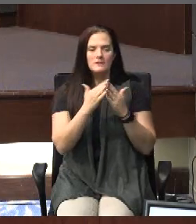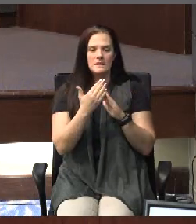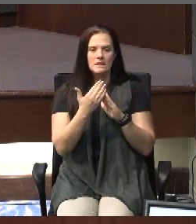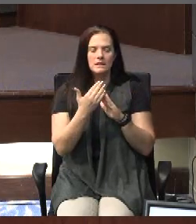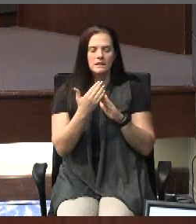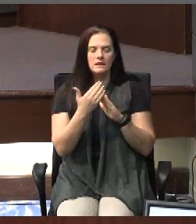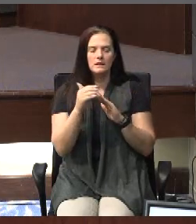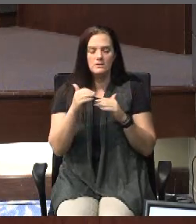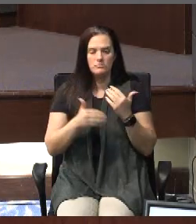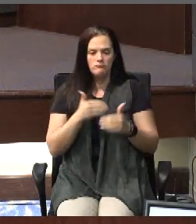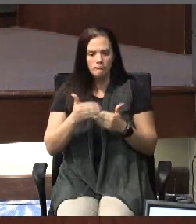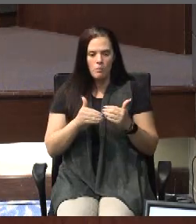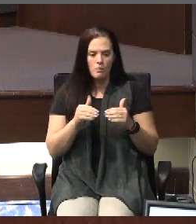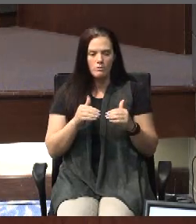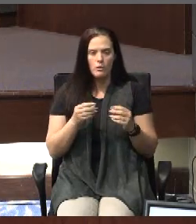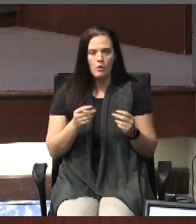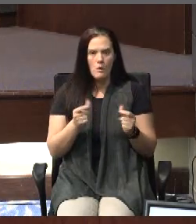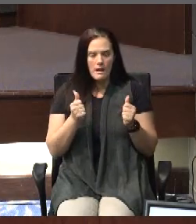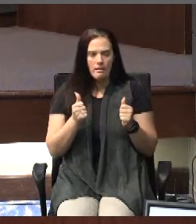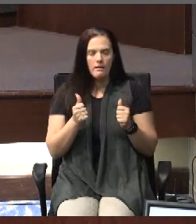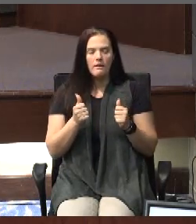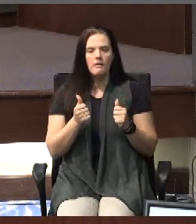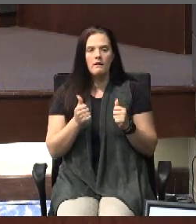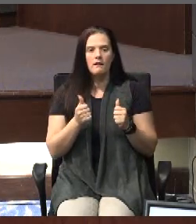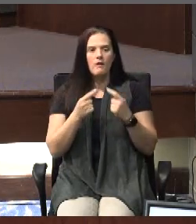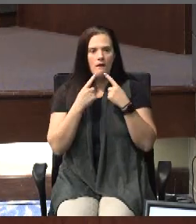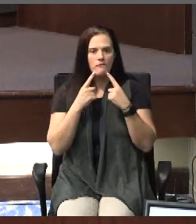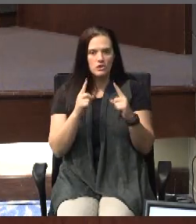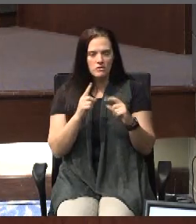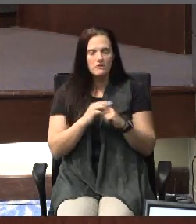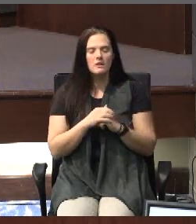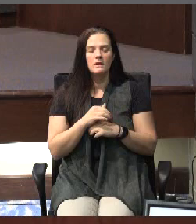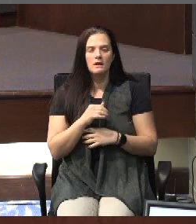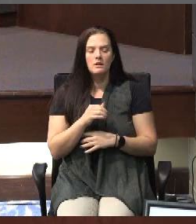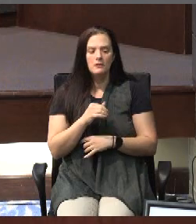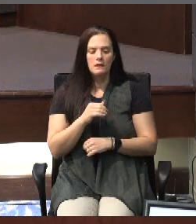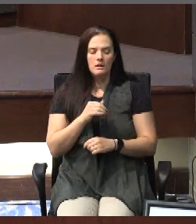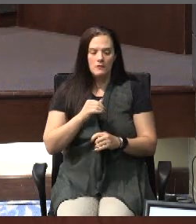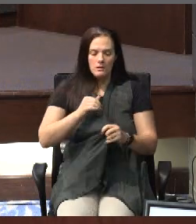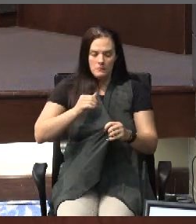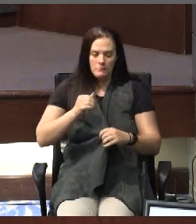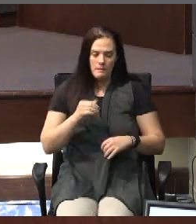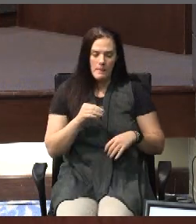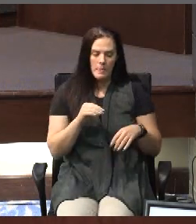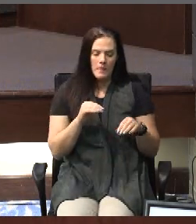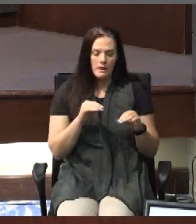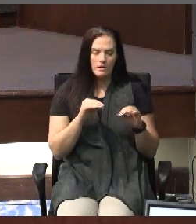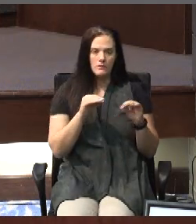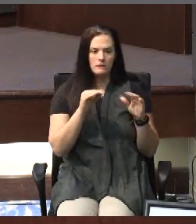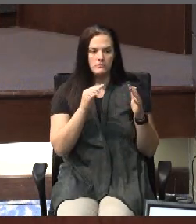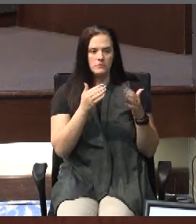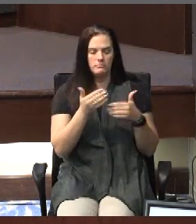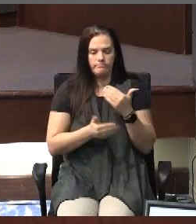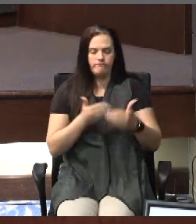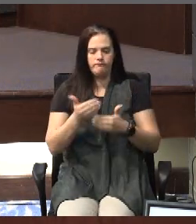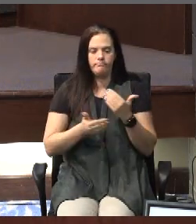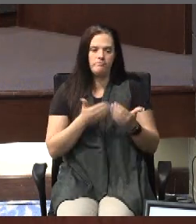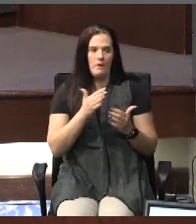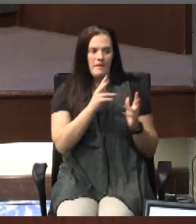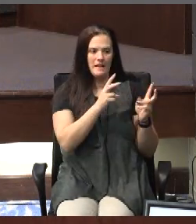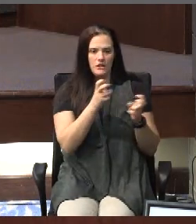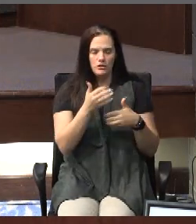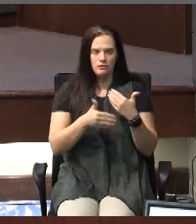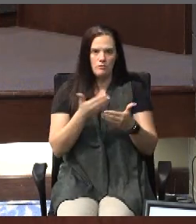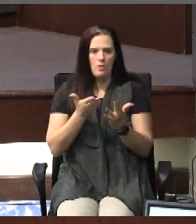move quickly, efficiently, to move citizens' issues through the